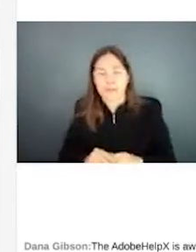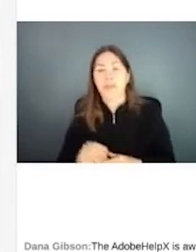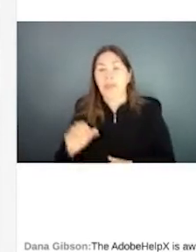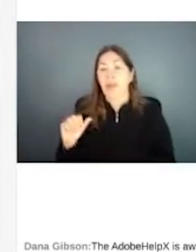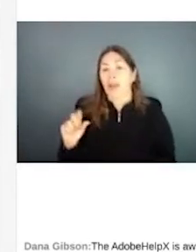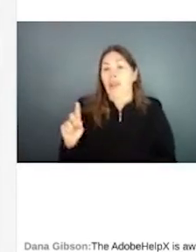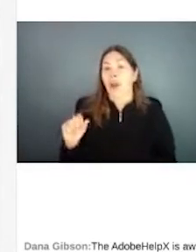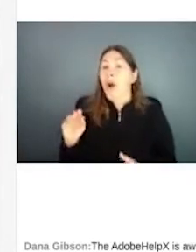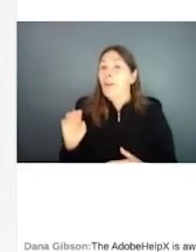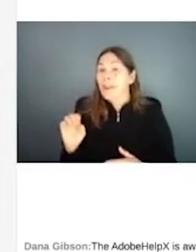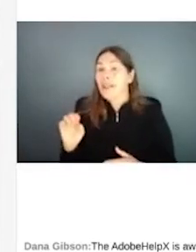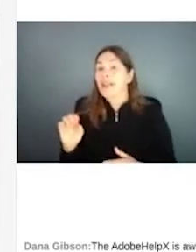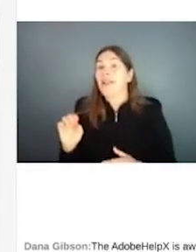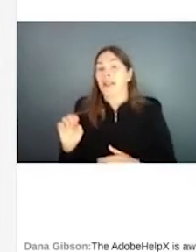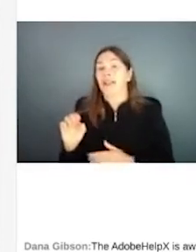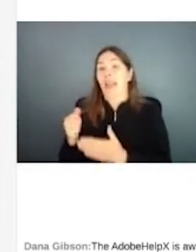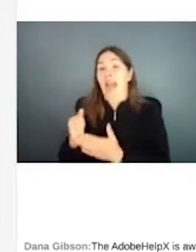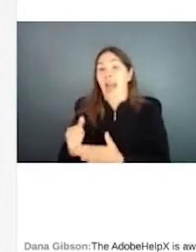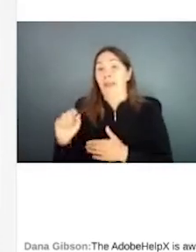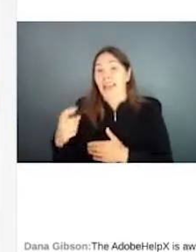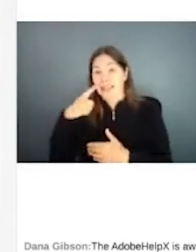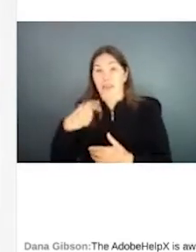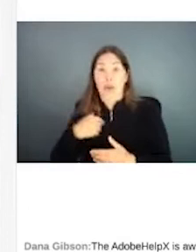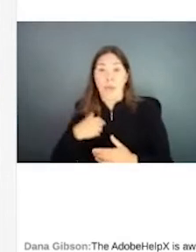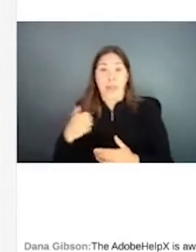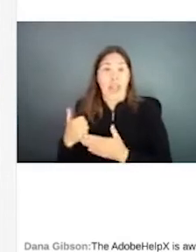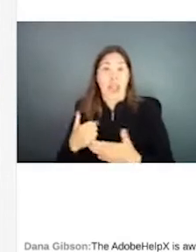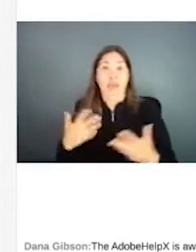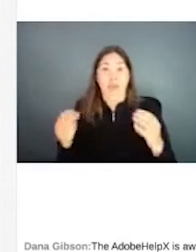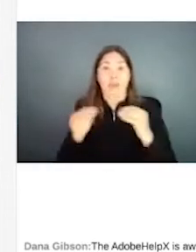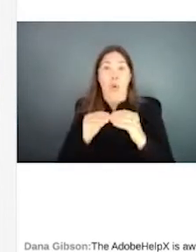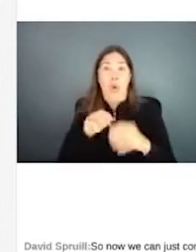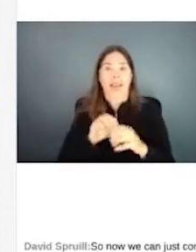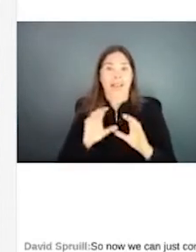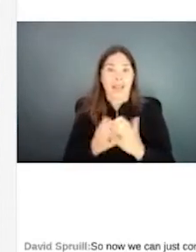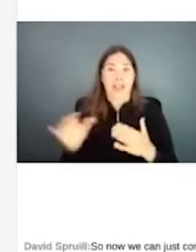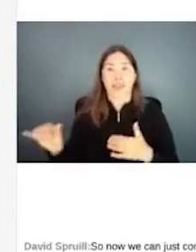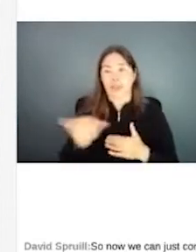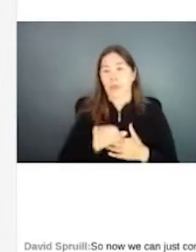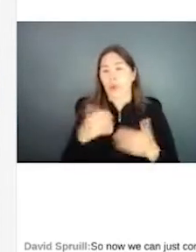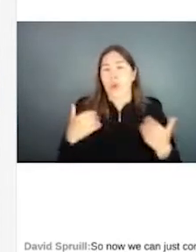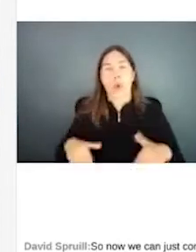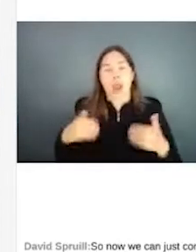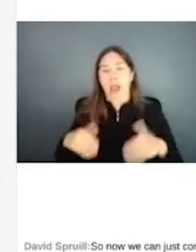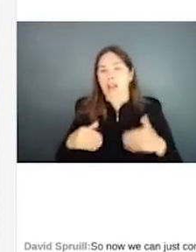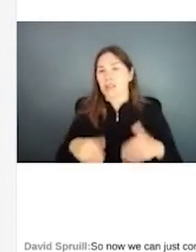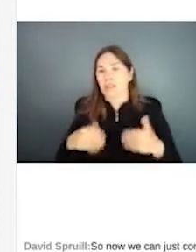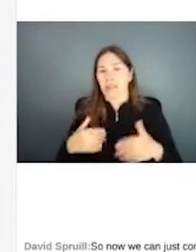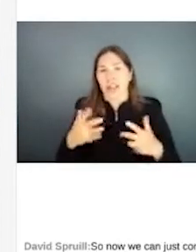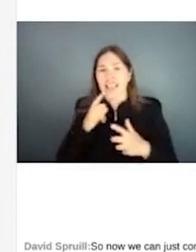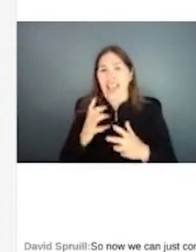X for me, and again, even more so in the video class, has been an incredible